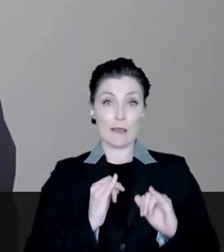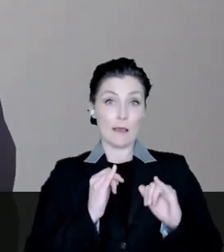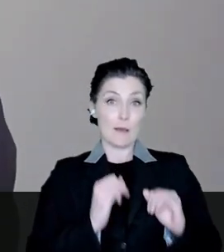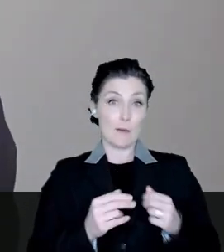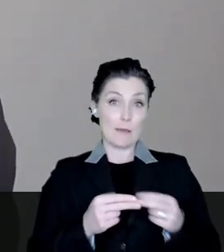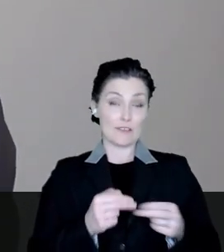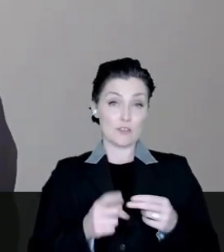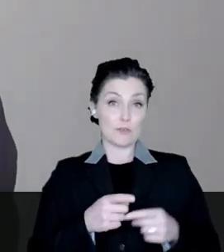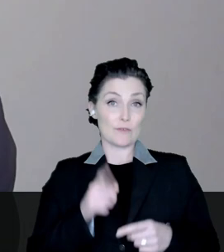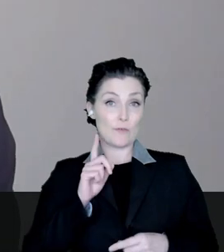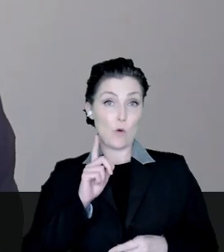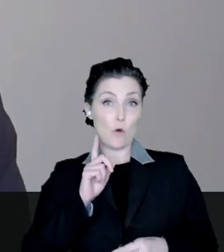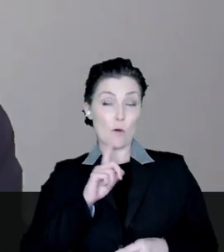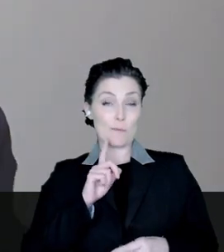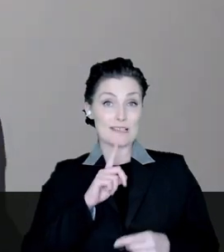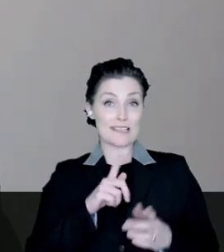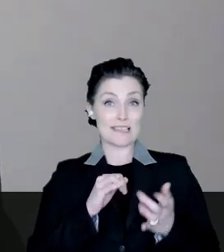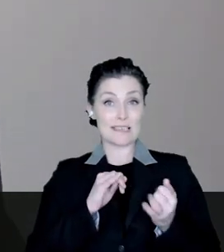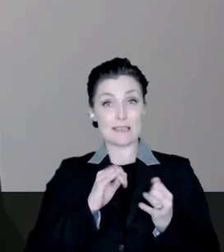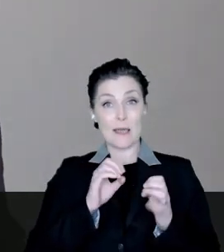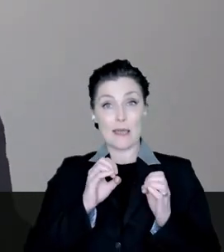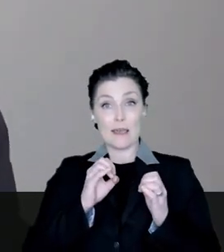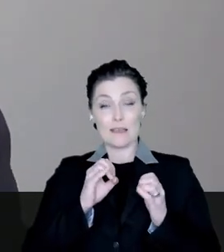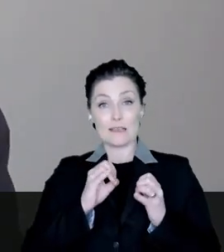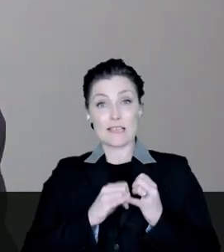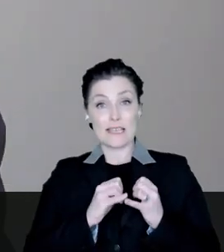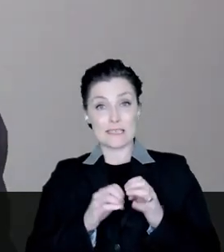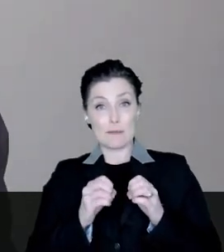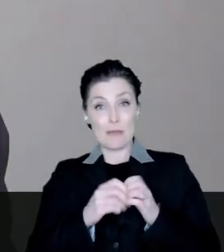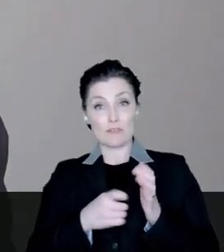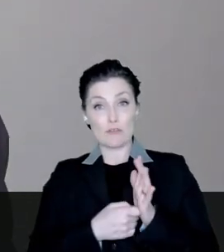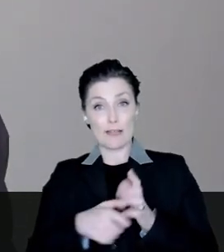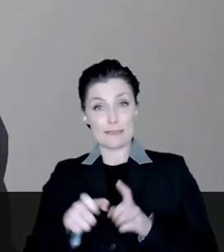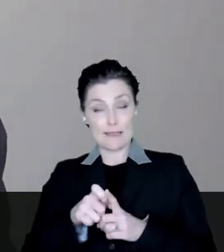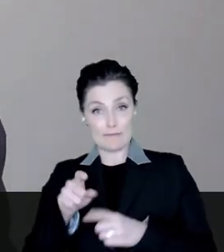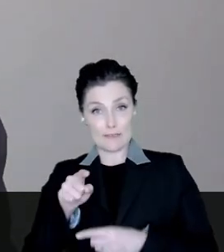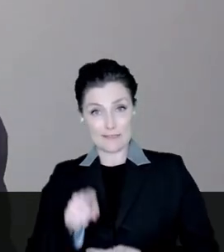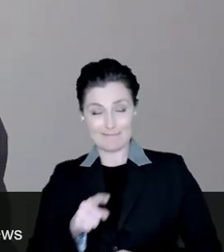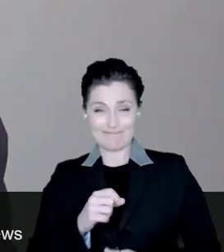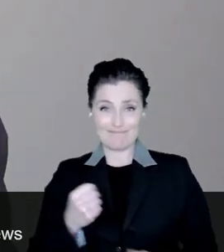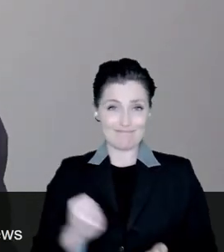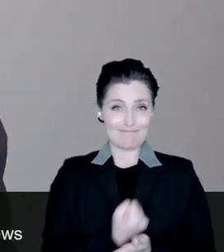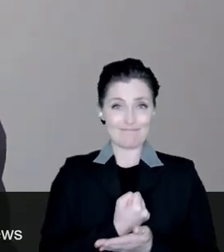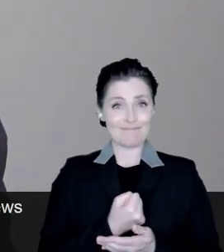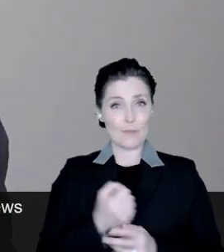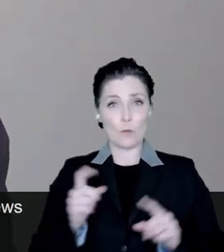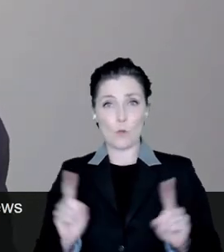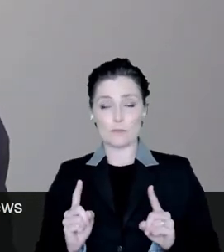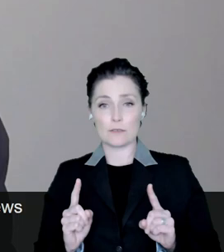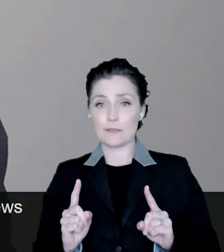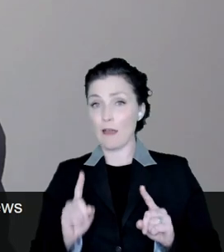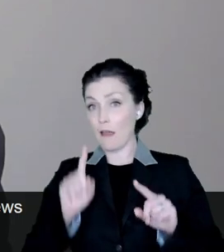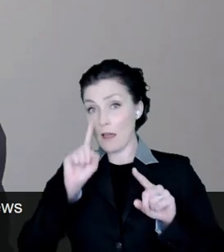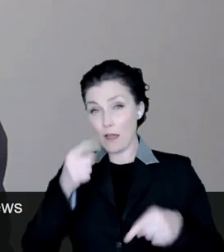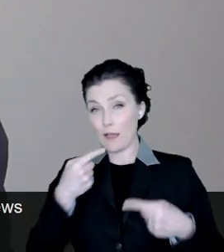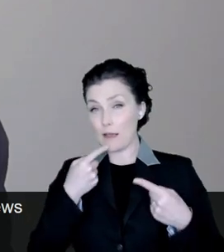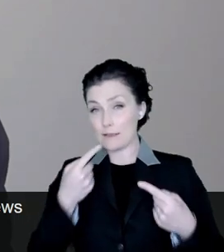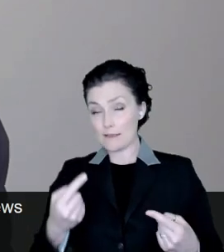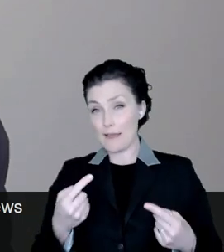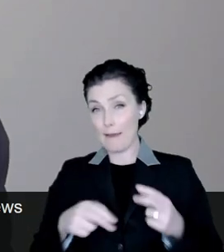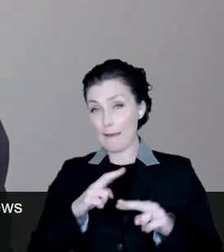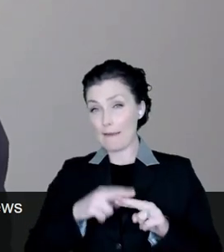Rajpali Davis. The bad news is, I'm afraid, I can't say if I'll be able